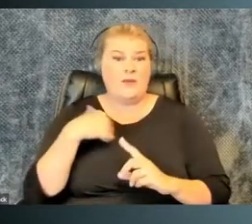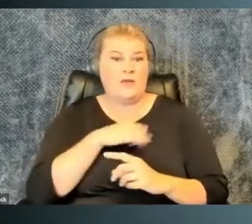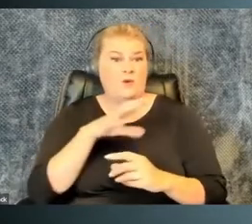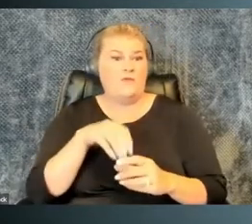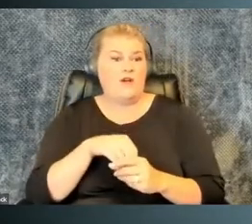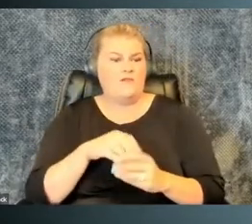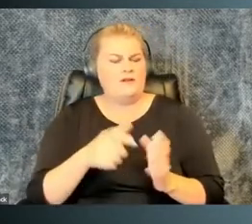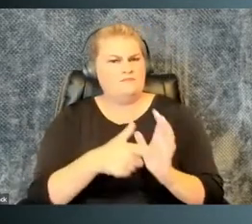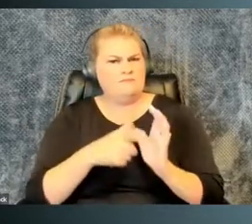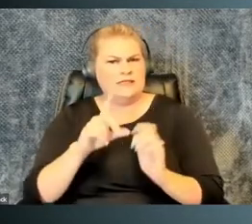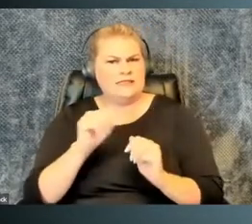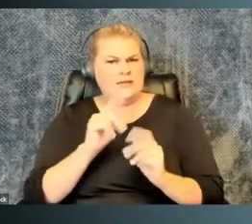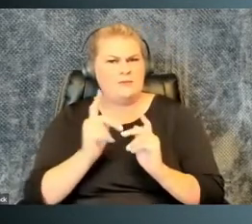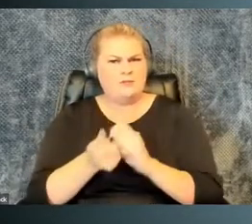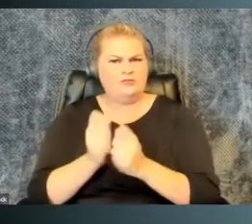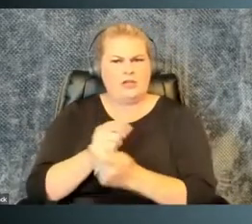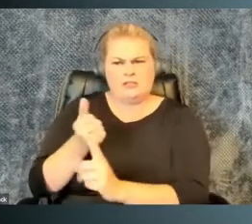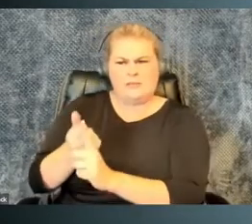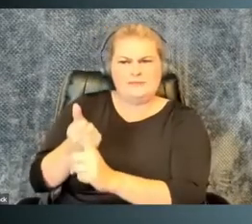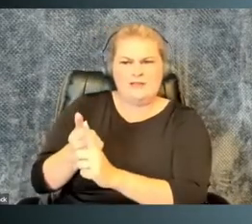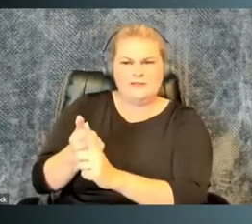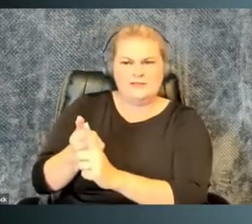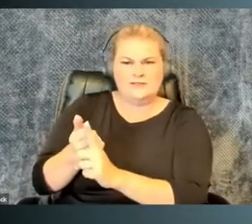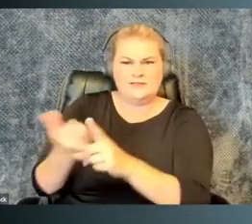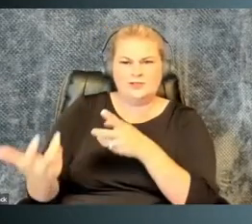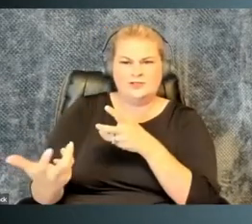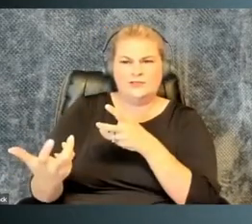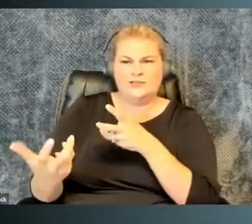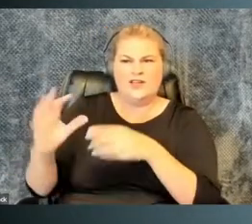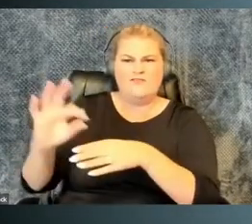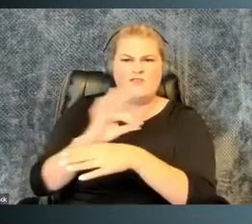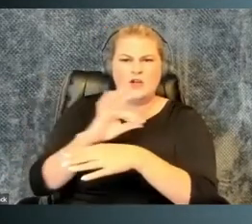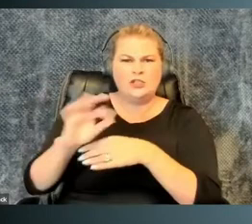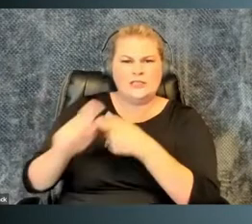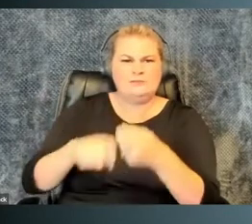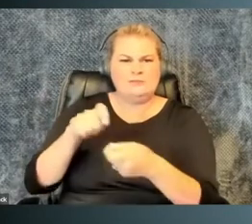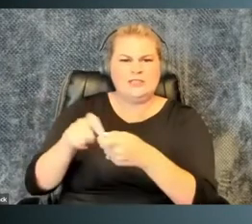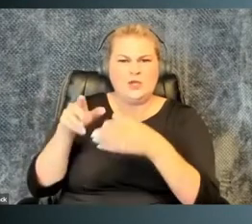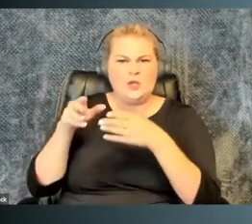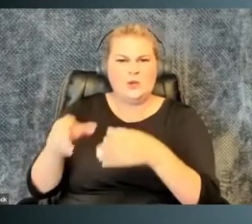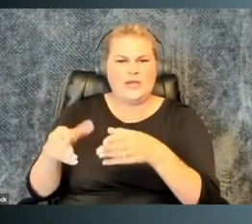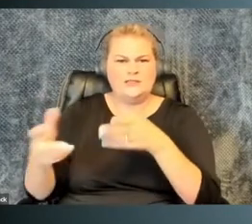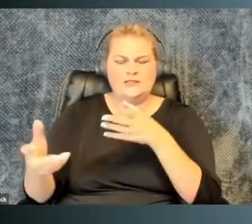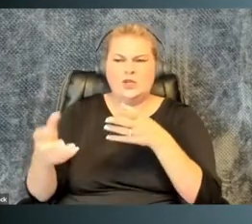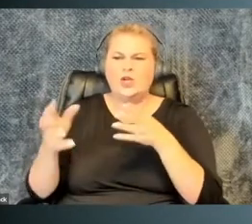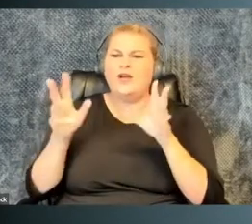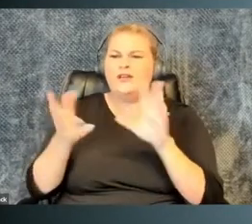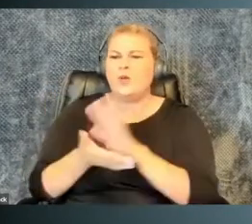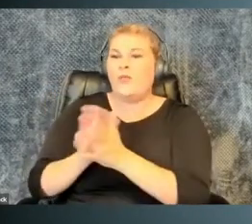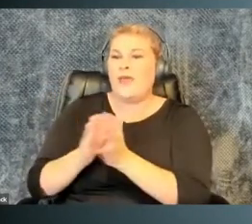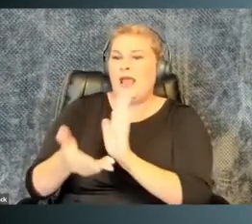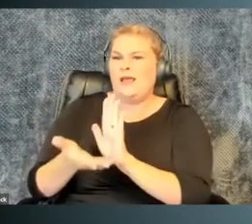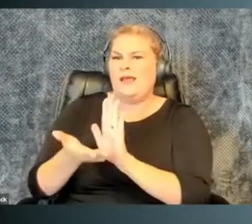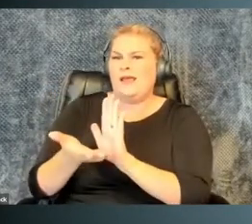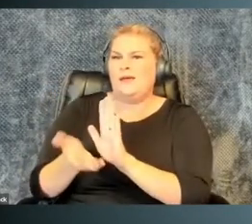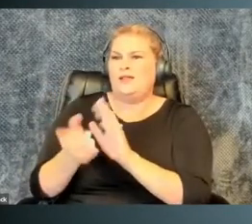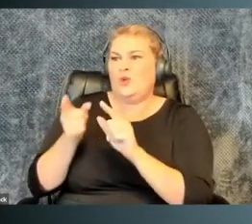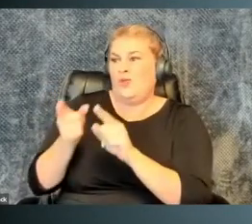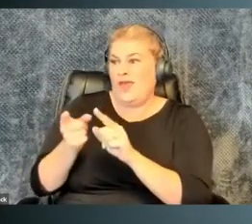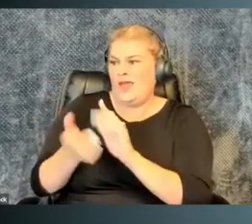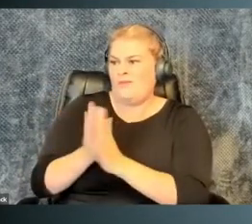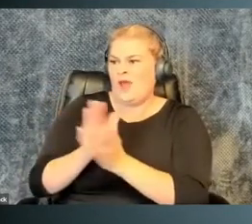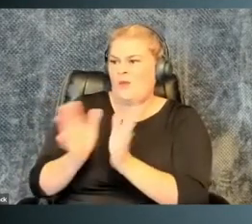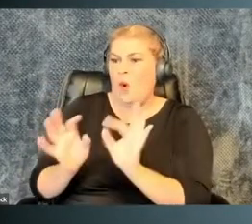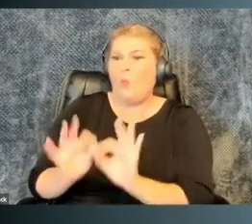ableist environment that we're in demands that disabled people change themselves, function in particular ways to be